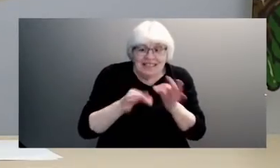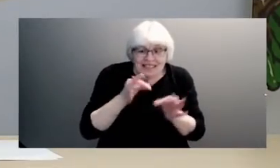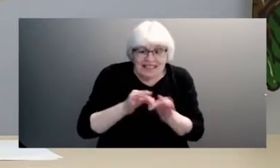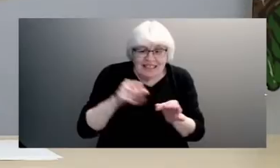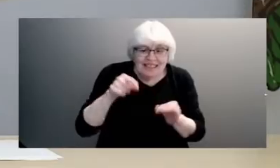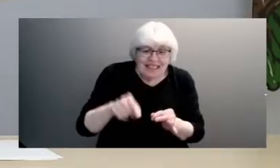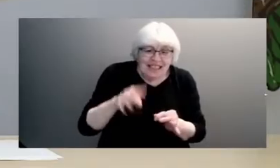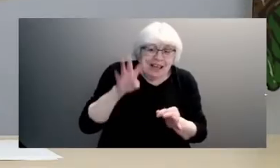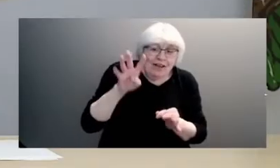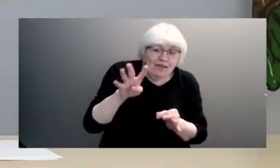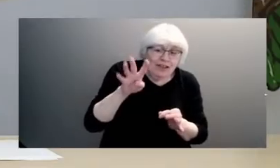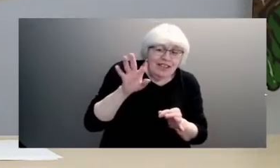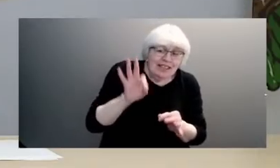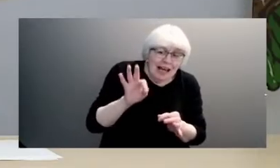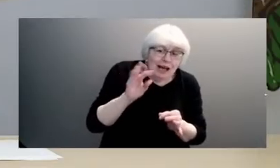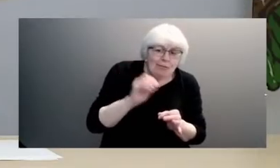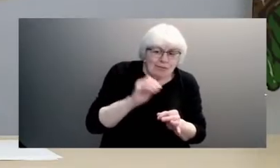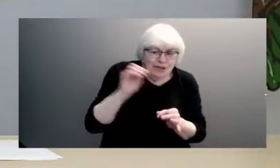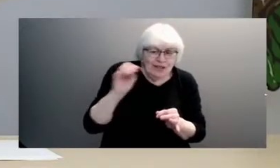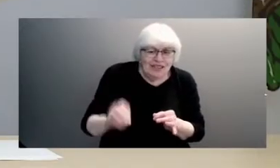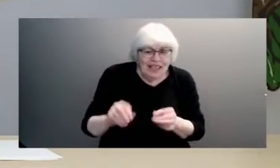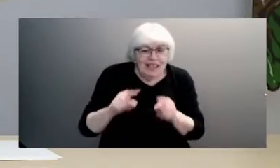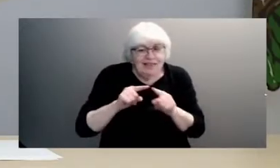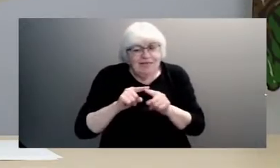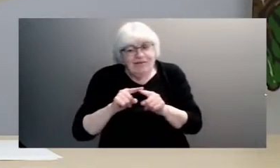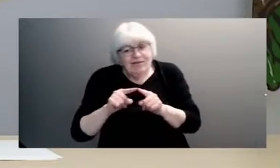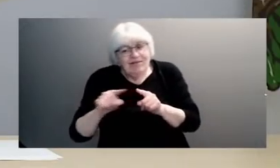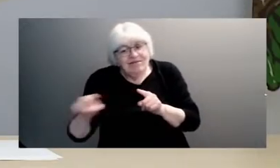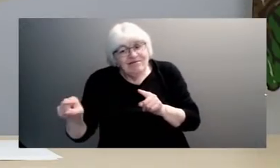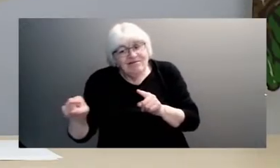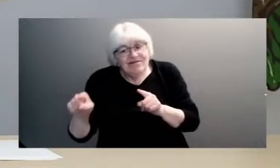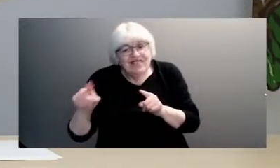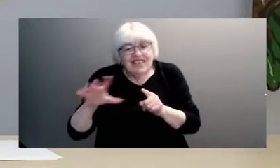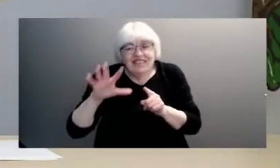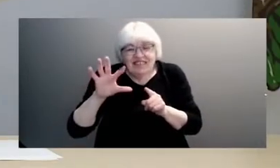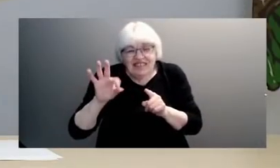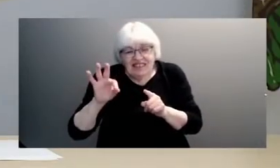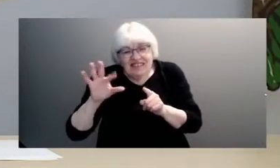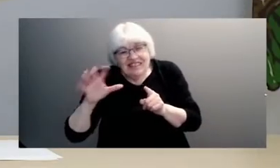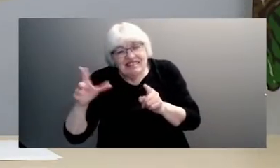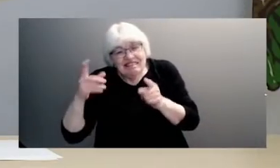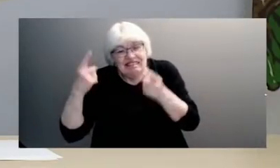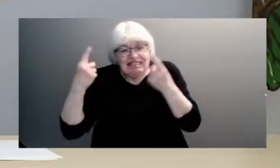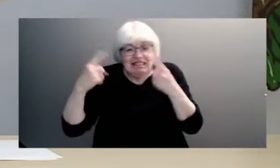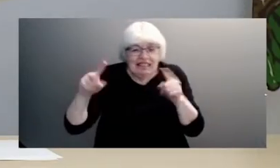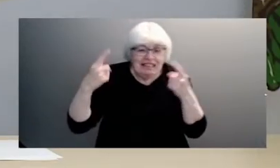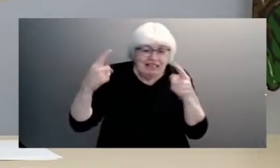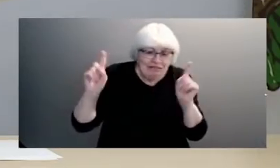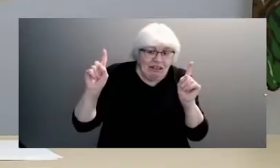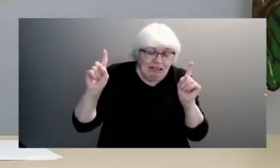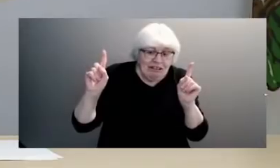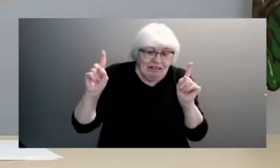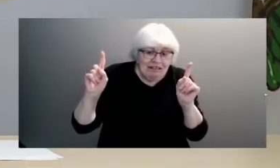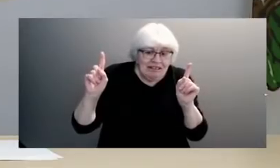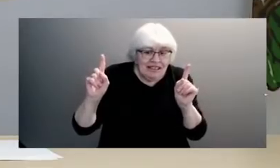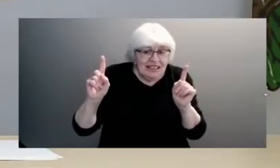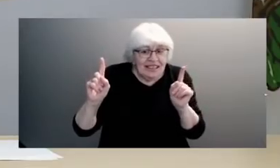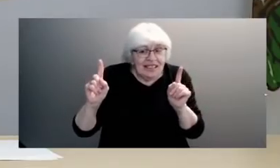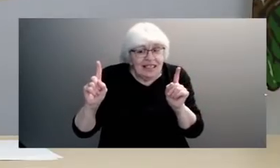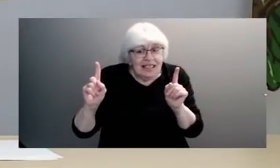false sense of security for sometimes if people are doing that test and then think, well, they're fine, but half the time they're